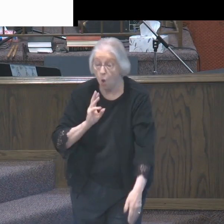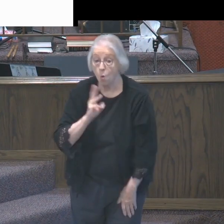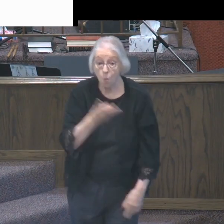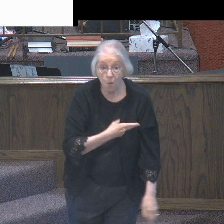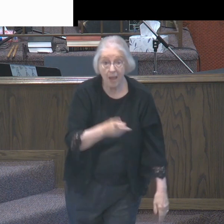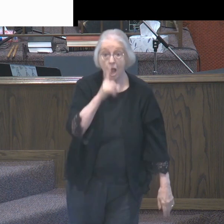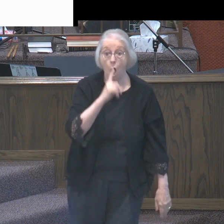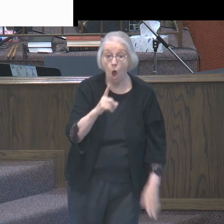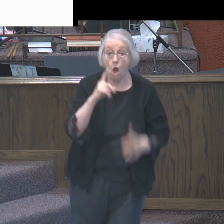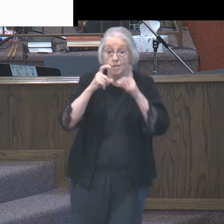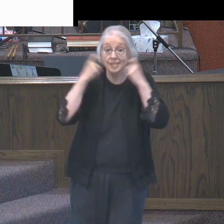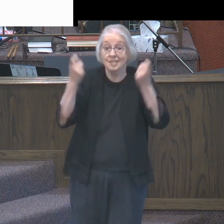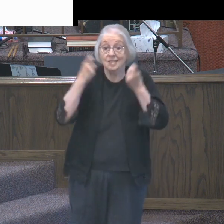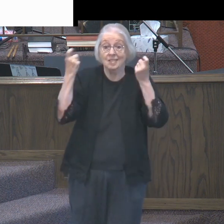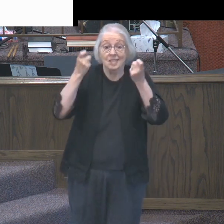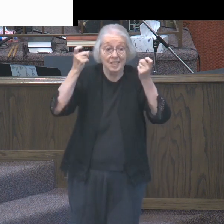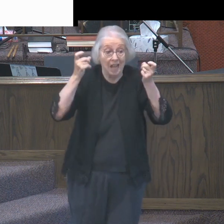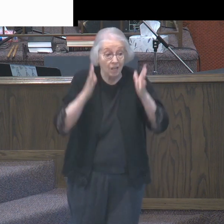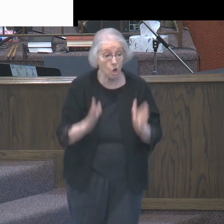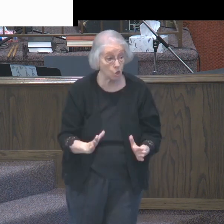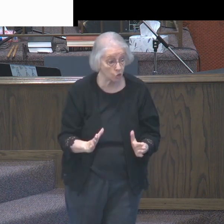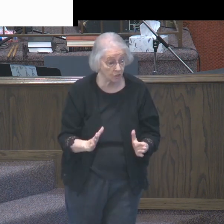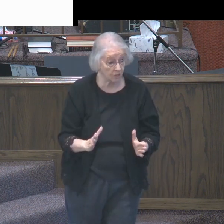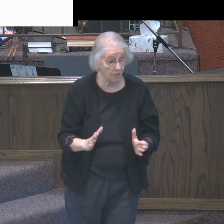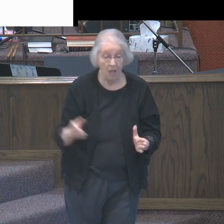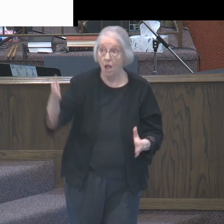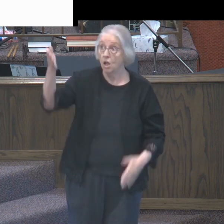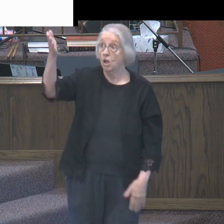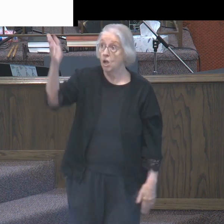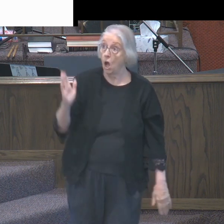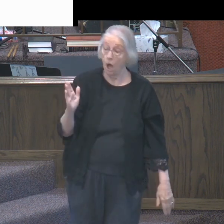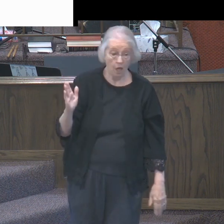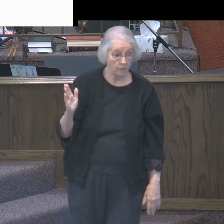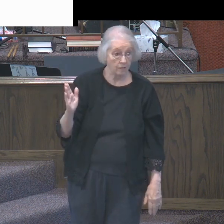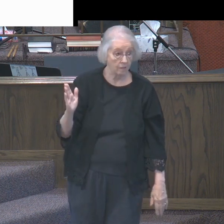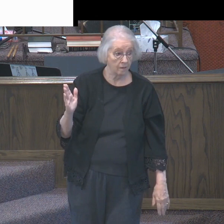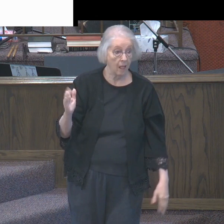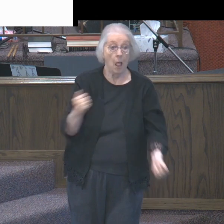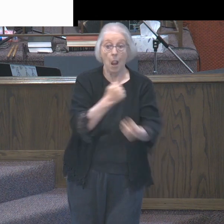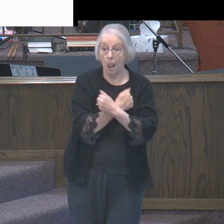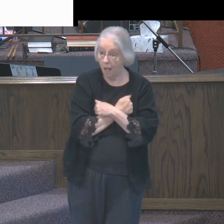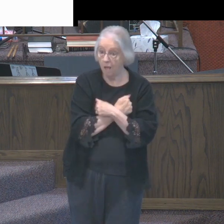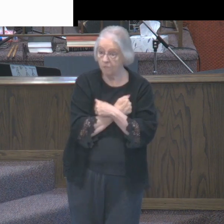us, loves us, is going to always love us. Why?